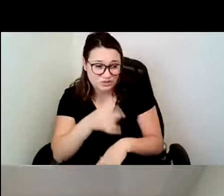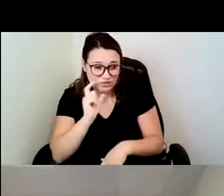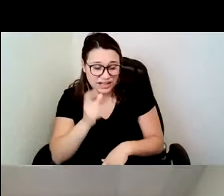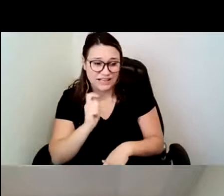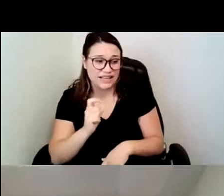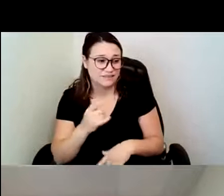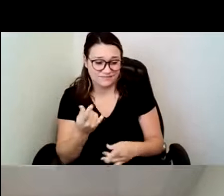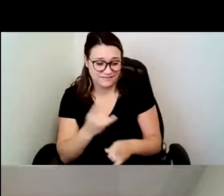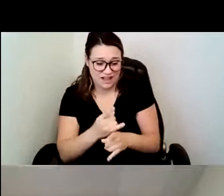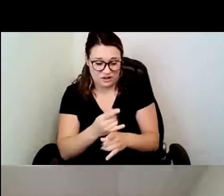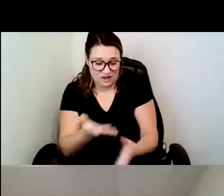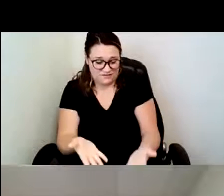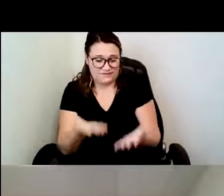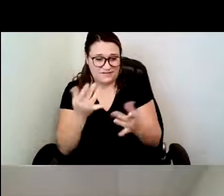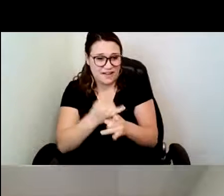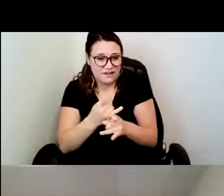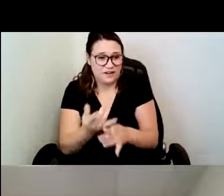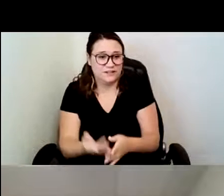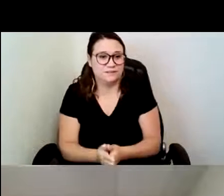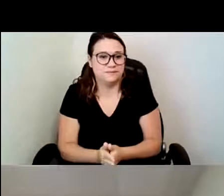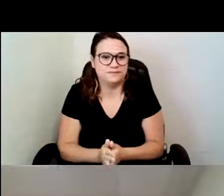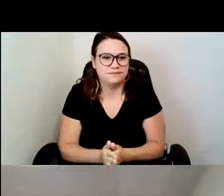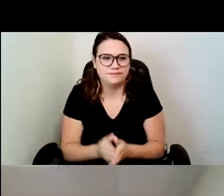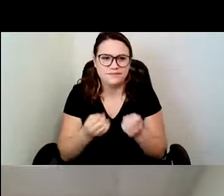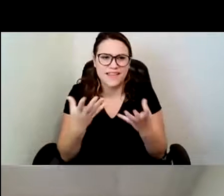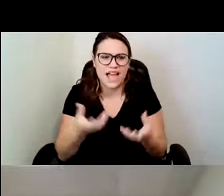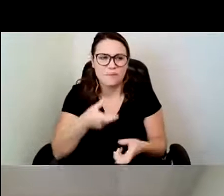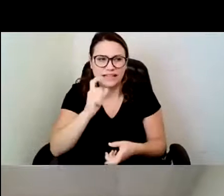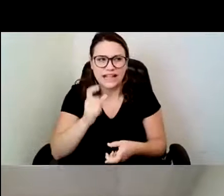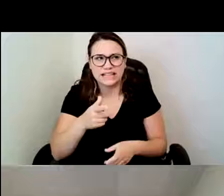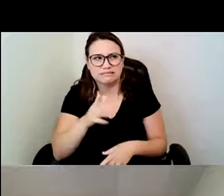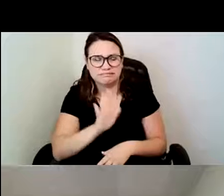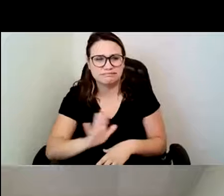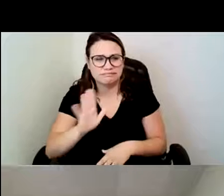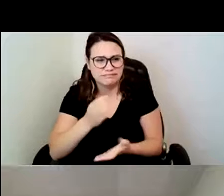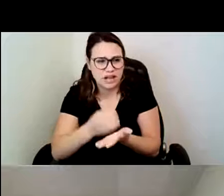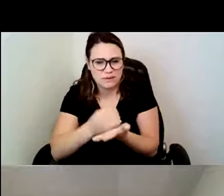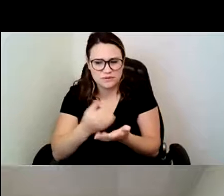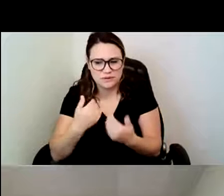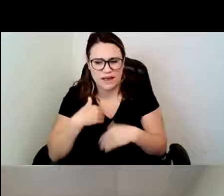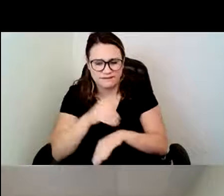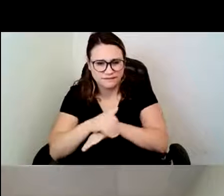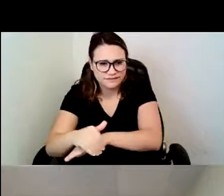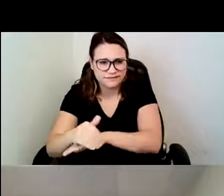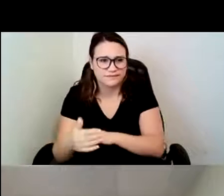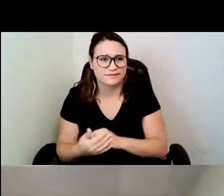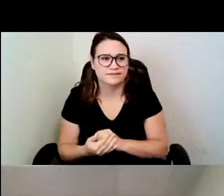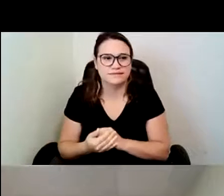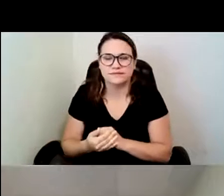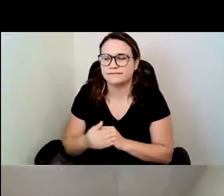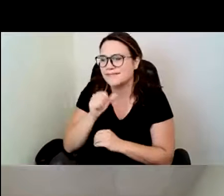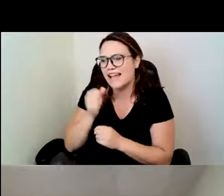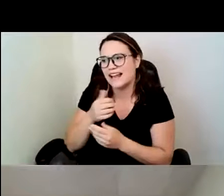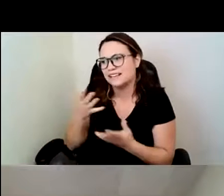alcohol. Now, how many glasses do you have in an evening? Oh, not a lot.